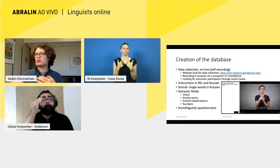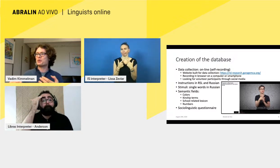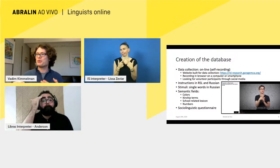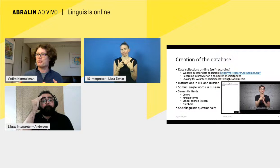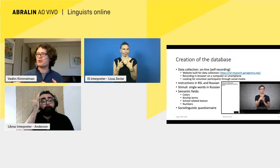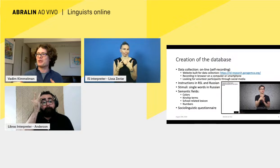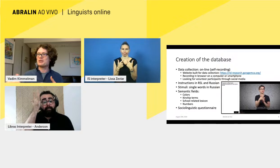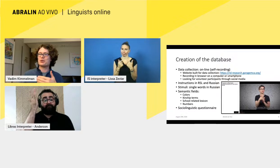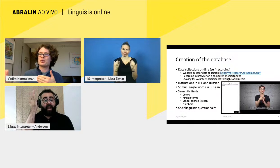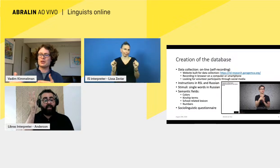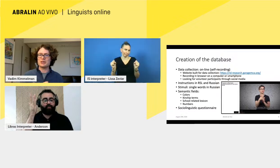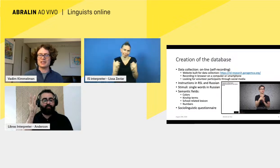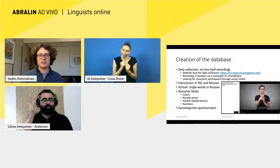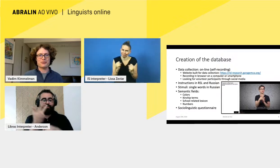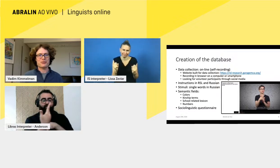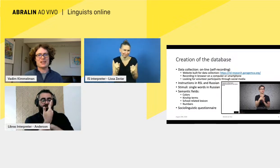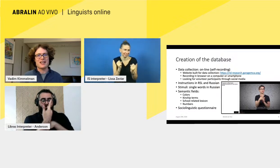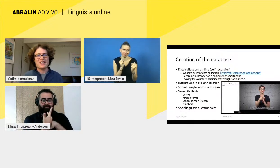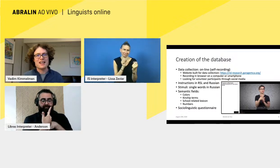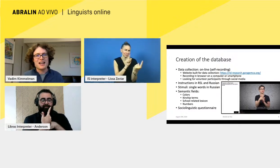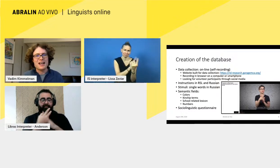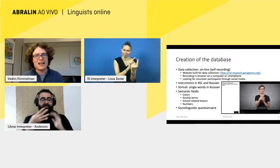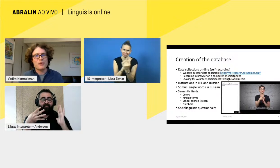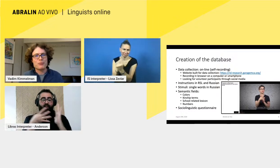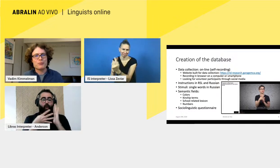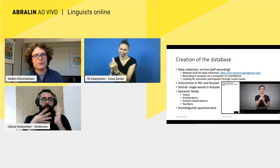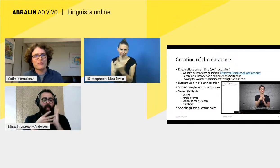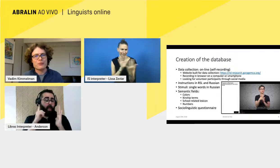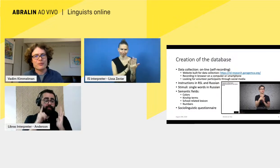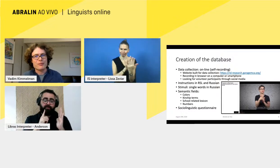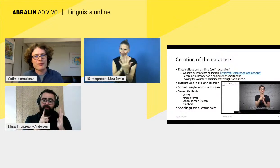go and talk to people too closely.